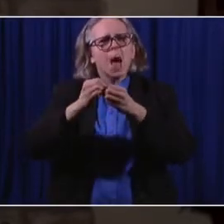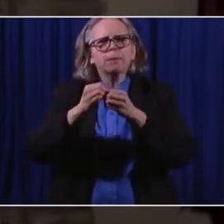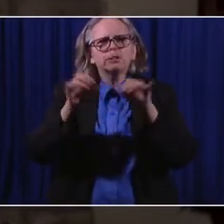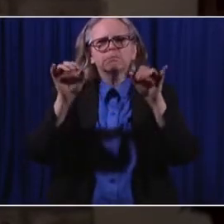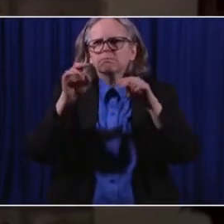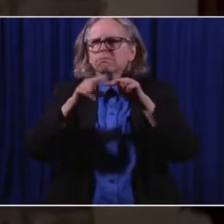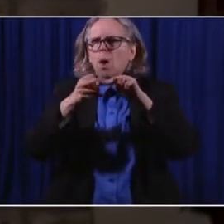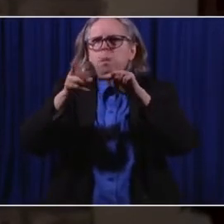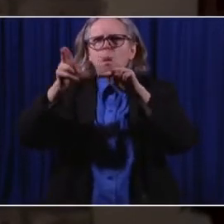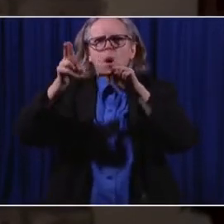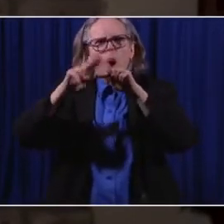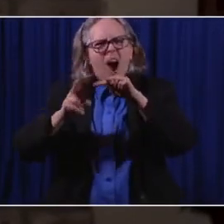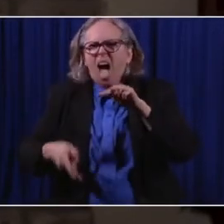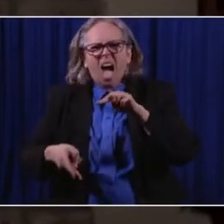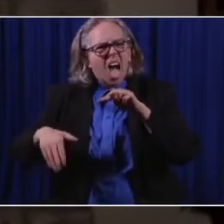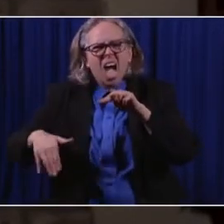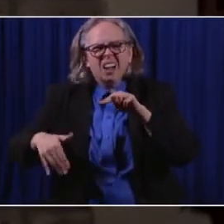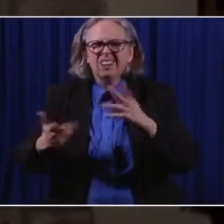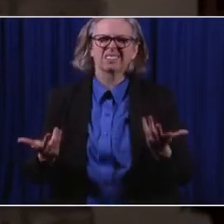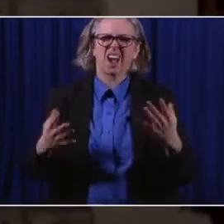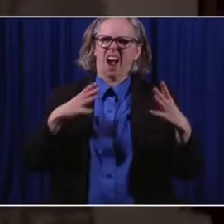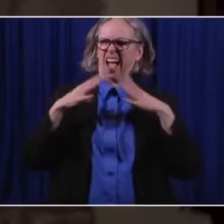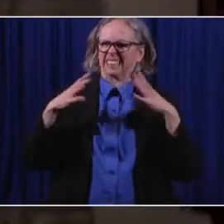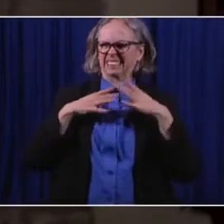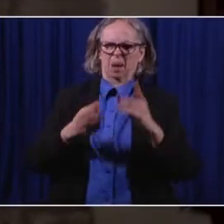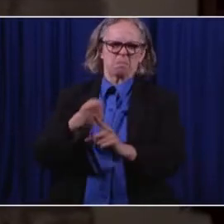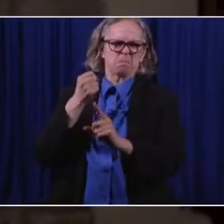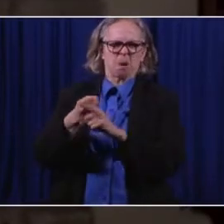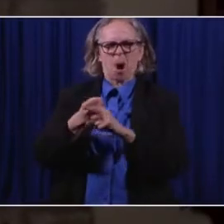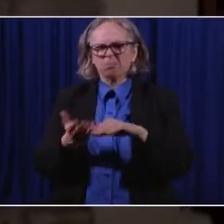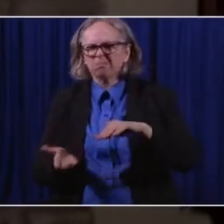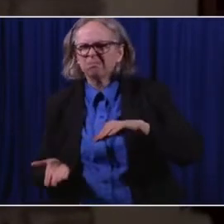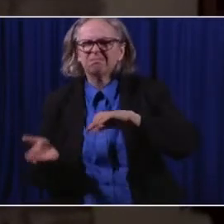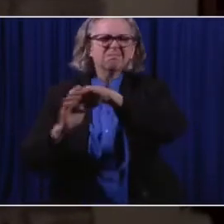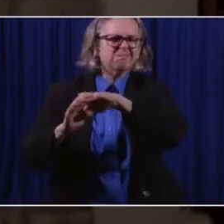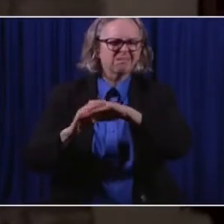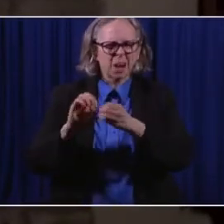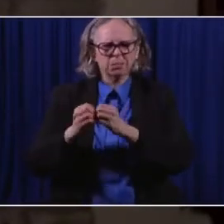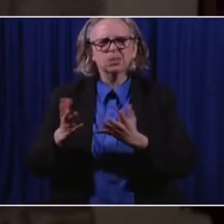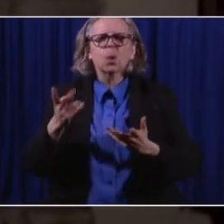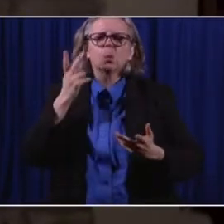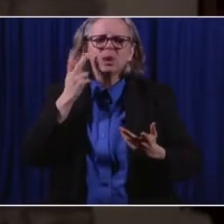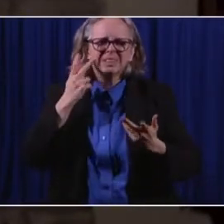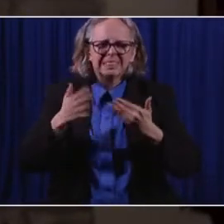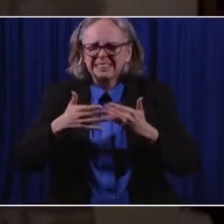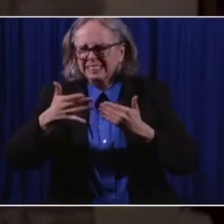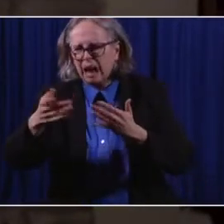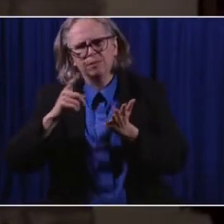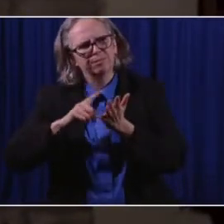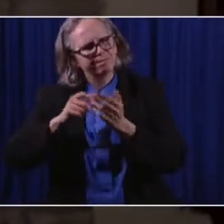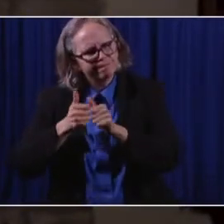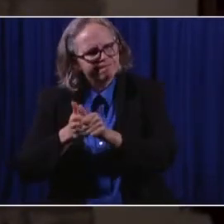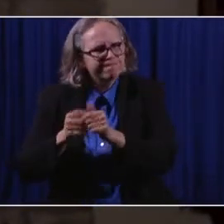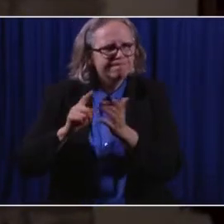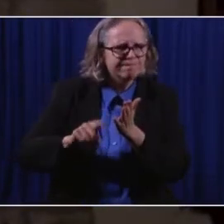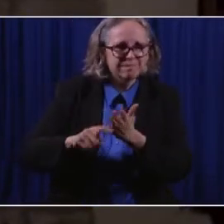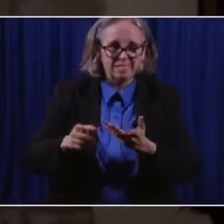an aftermath in regard to the holidays. And frankly, while these numbers, we're glad they are not going up like